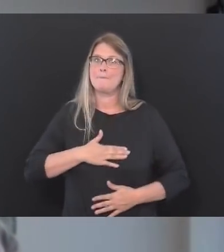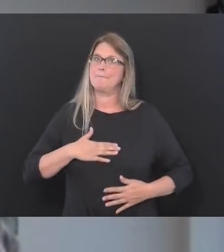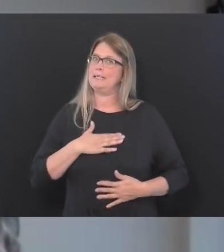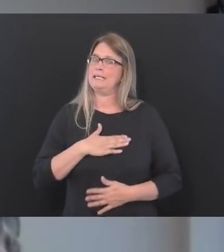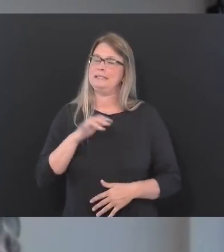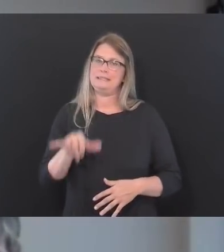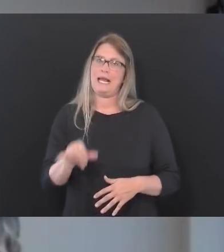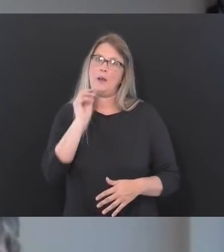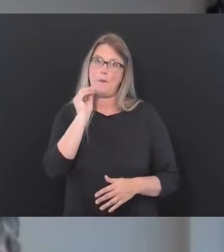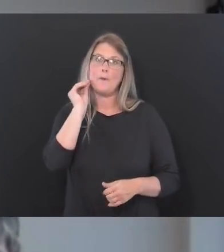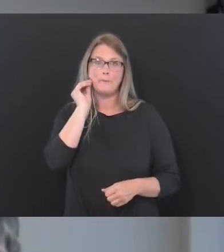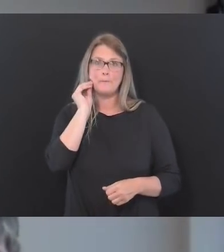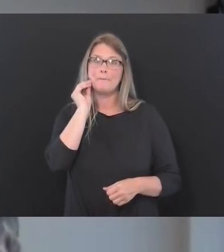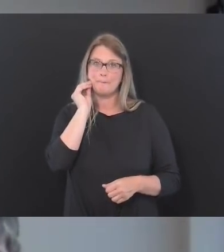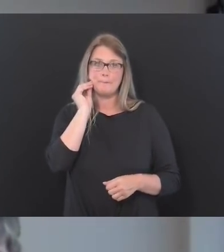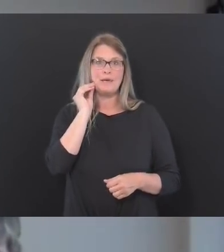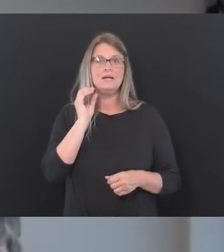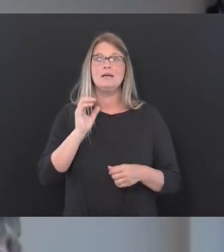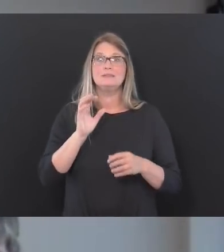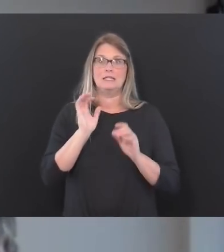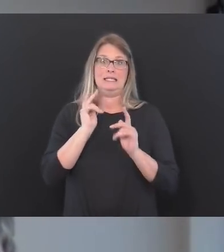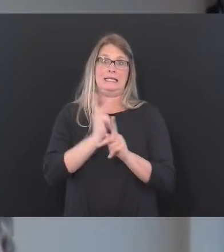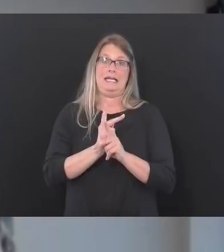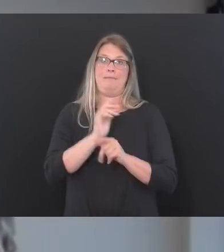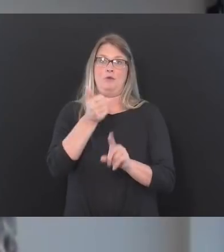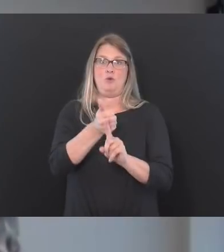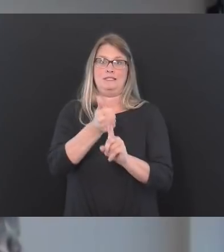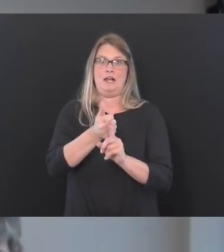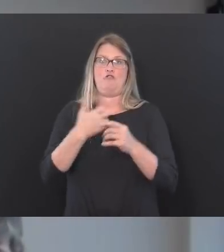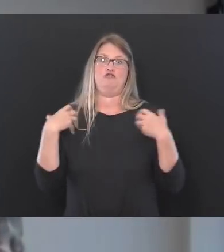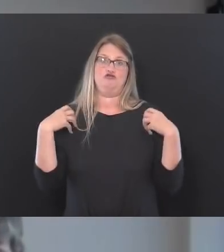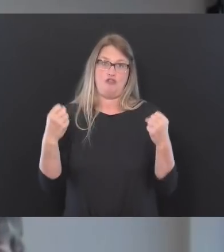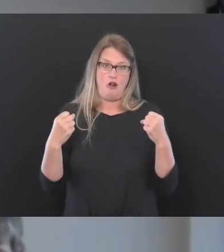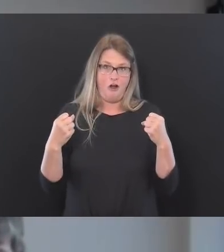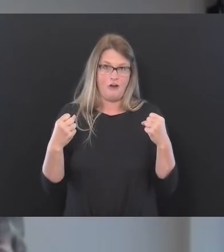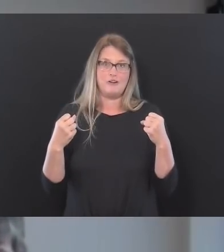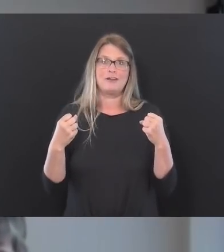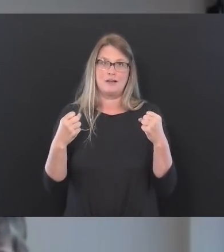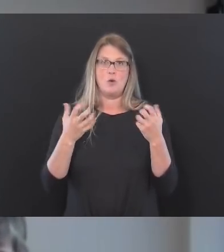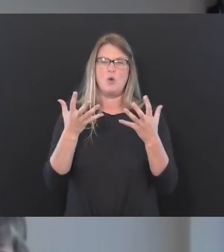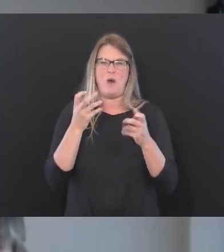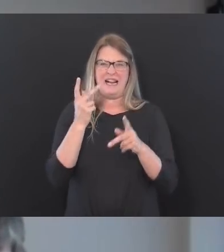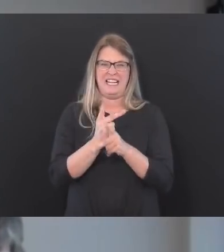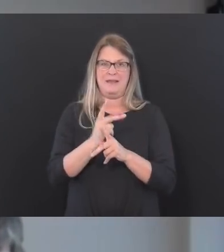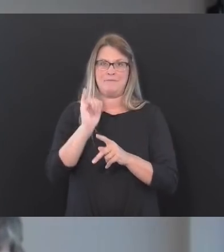have everyone really stay strong and keep doing your part to flatten that curve.